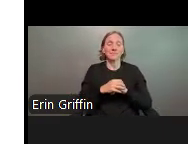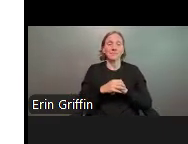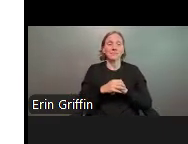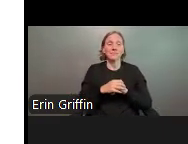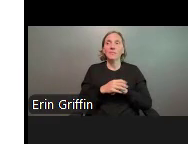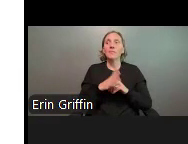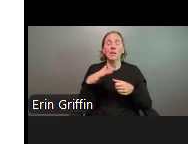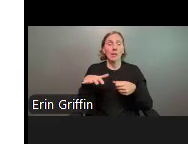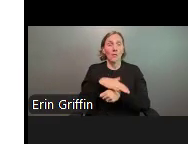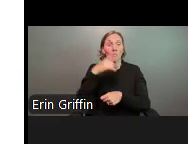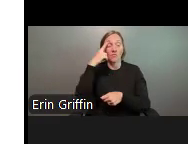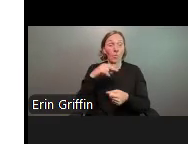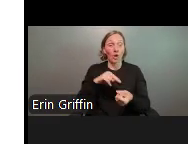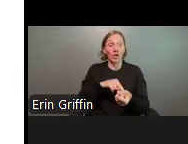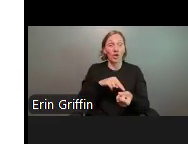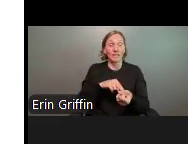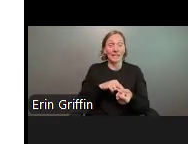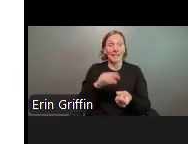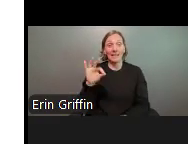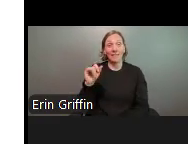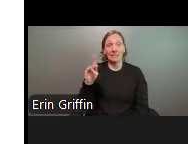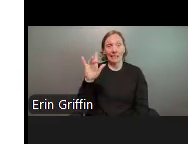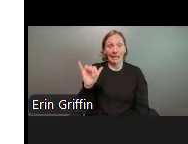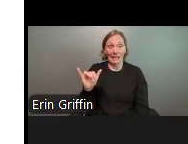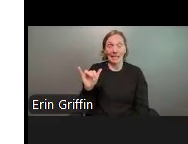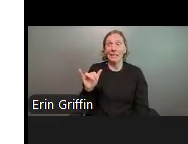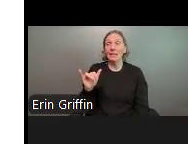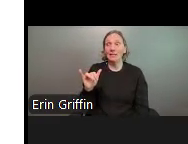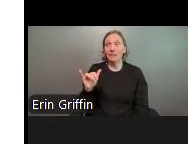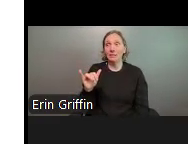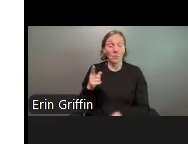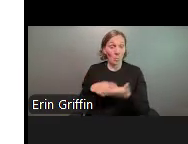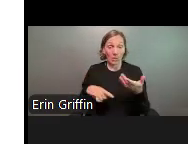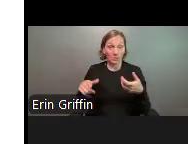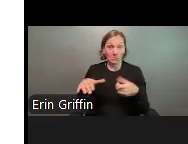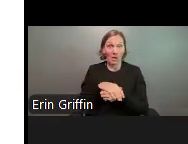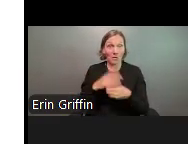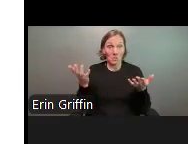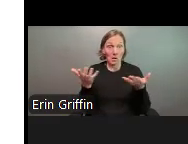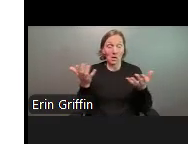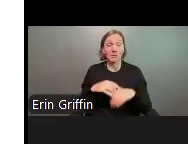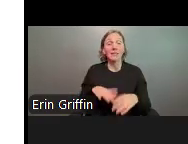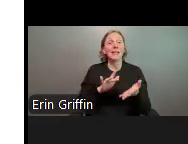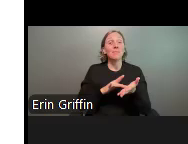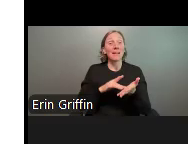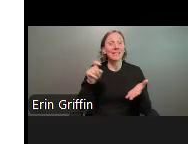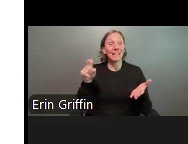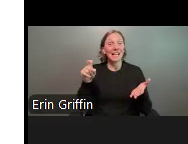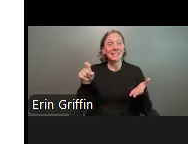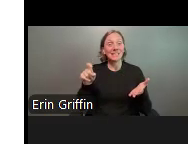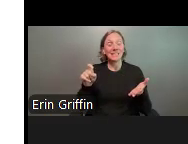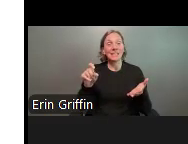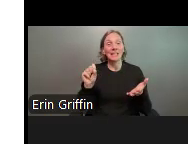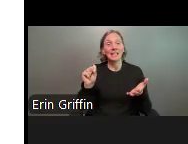coverage for our nursing facilities. And the things that are covered are medically necessary skilled